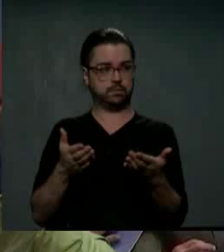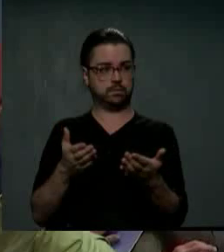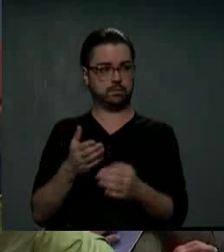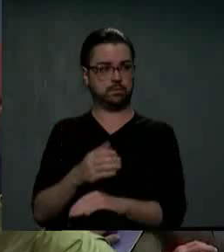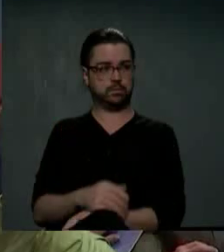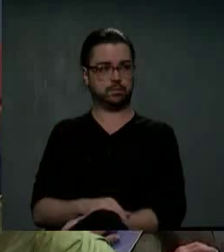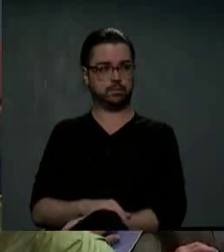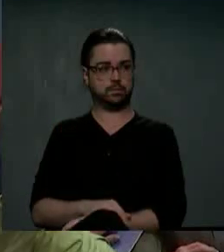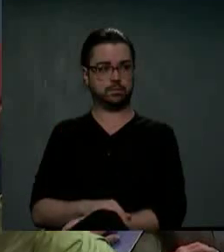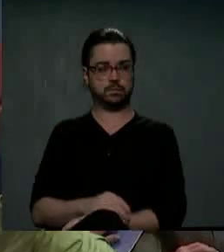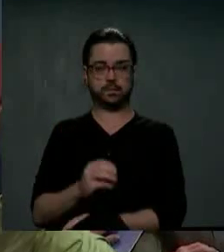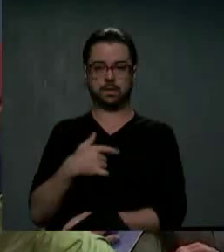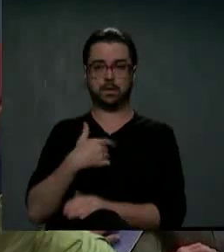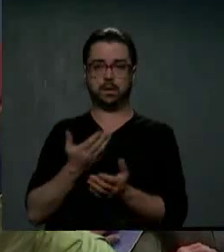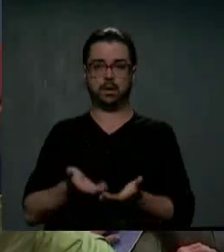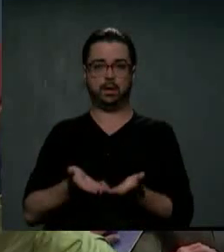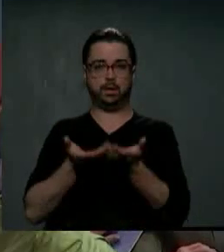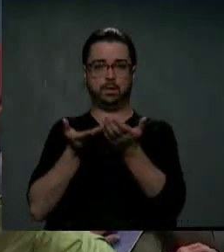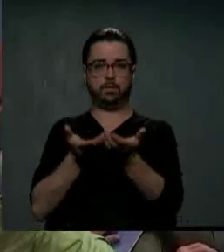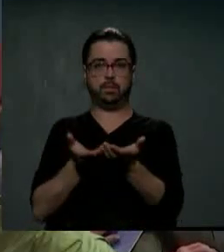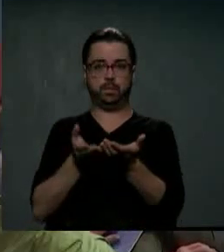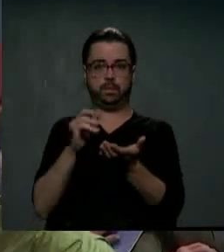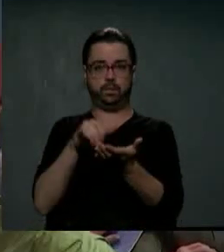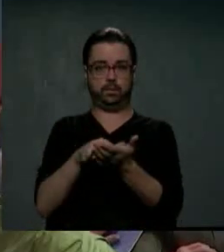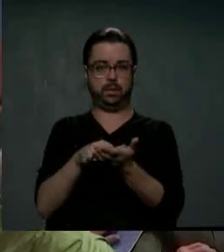a motion. Mr. Chairman, I move that we